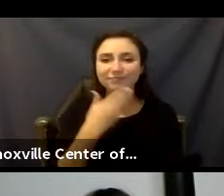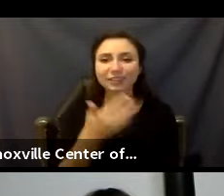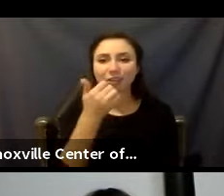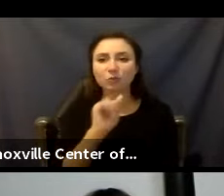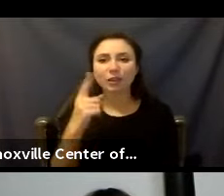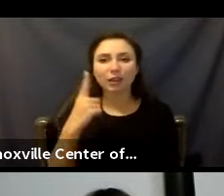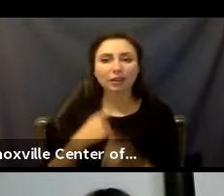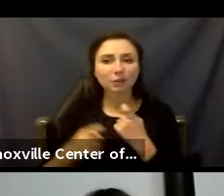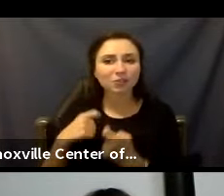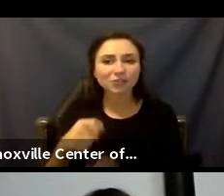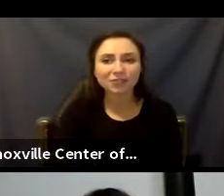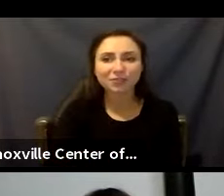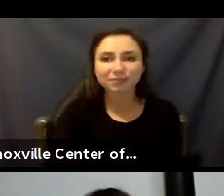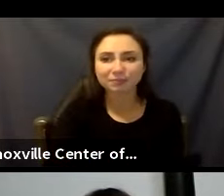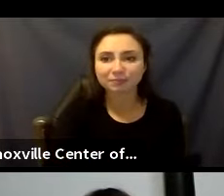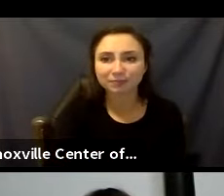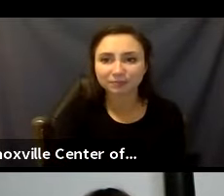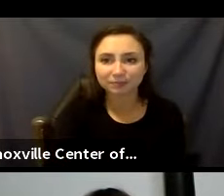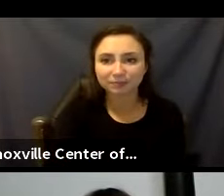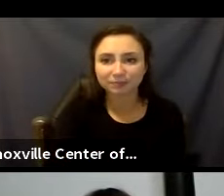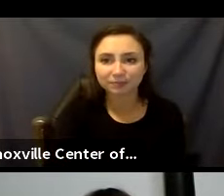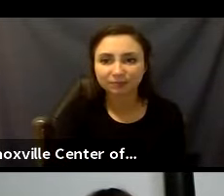questions?